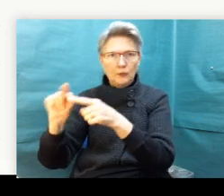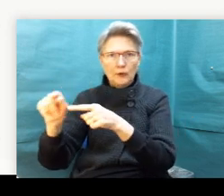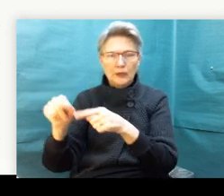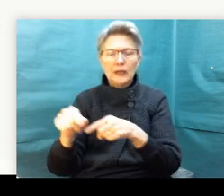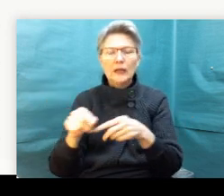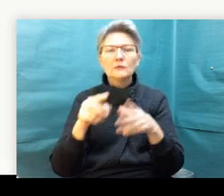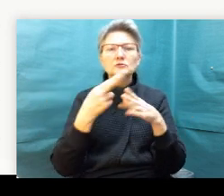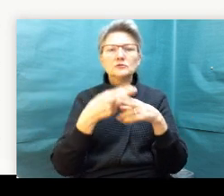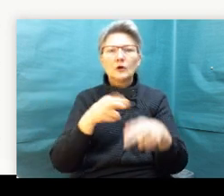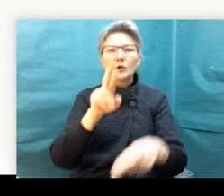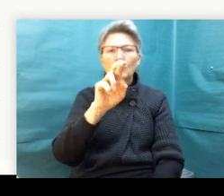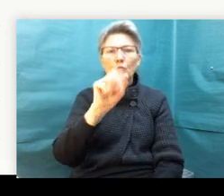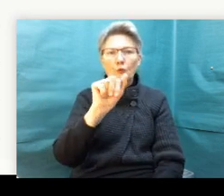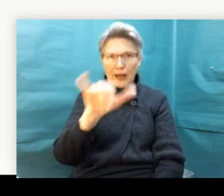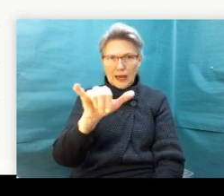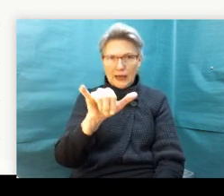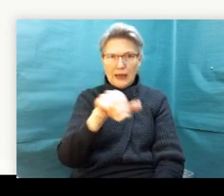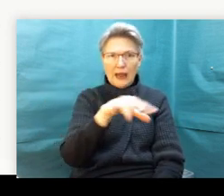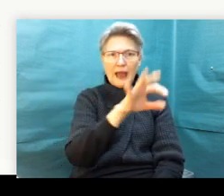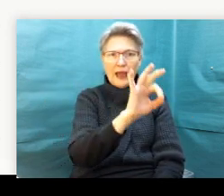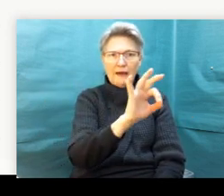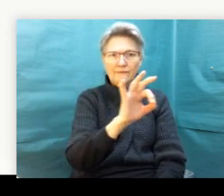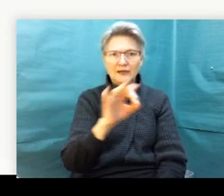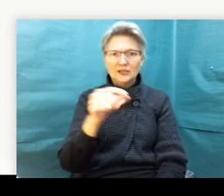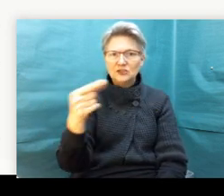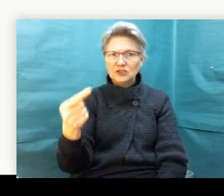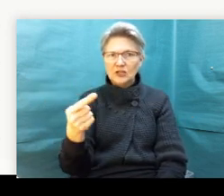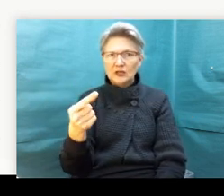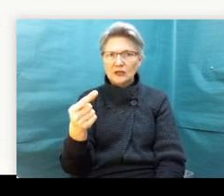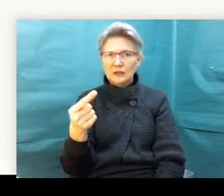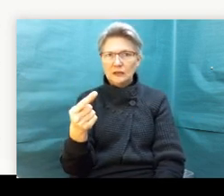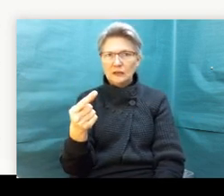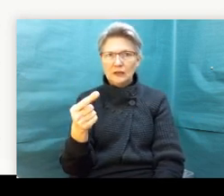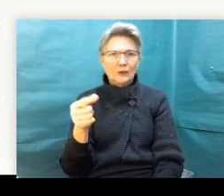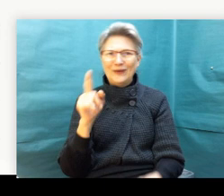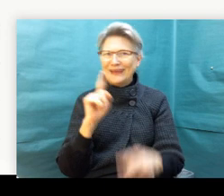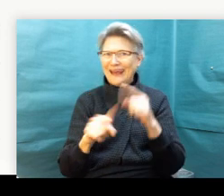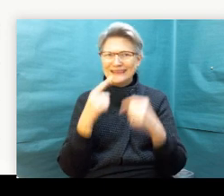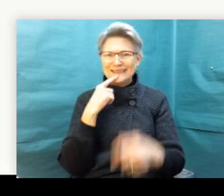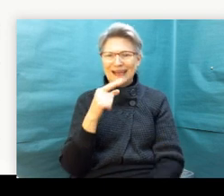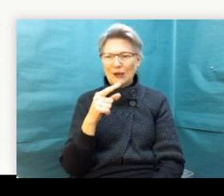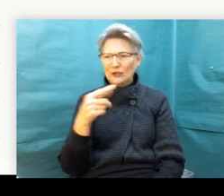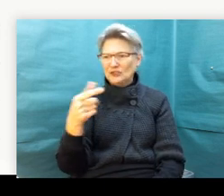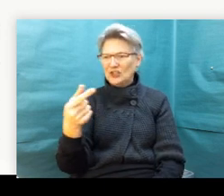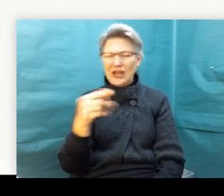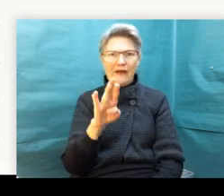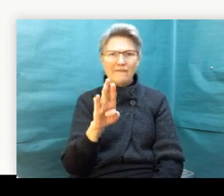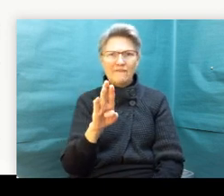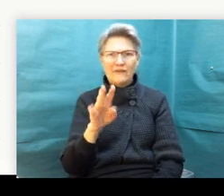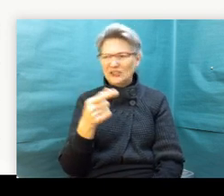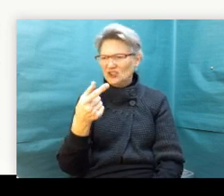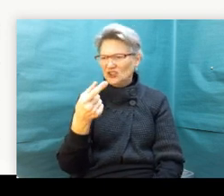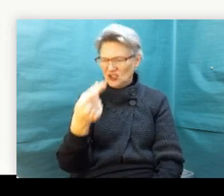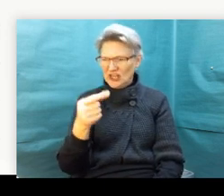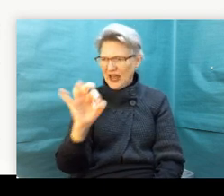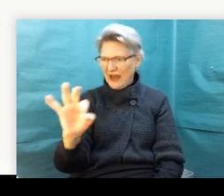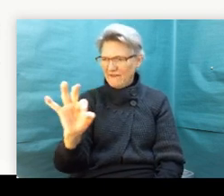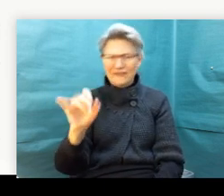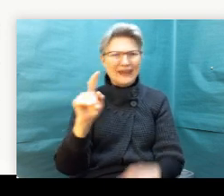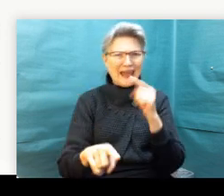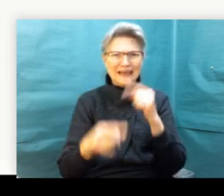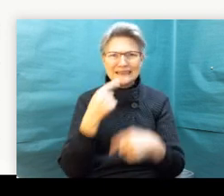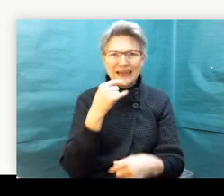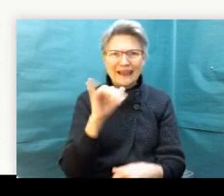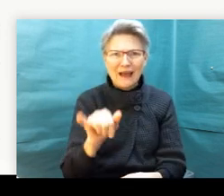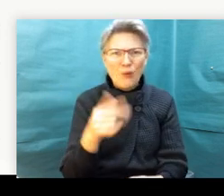ray FG. We can't call it ray GF. Why not? Think about that for a minute. Why can't